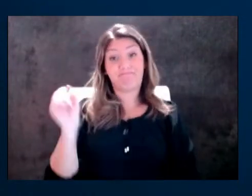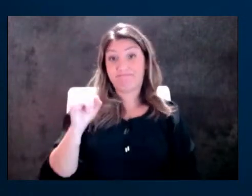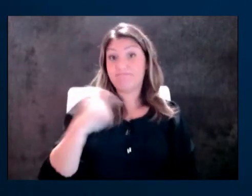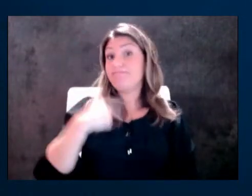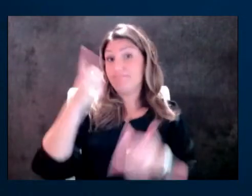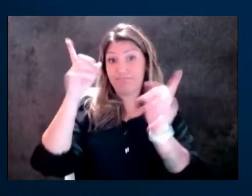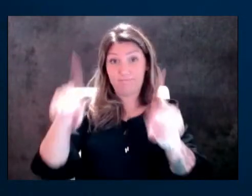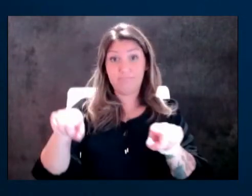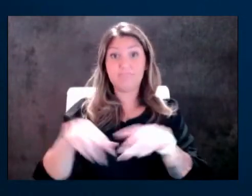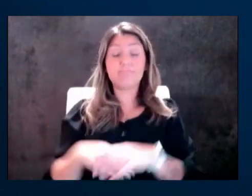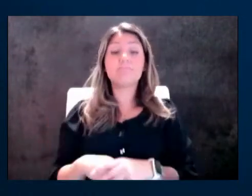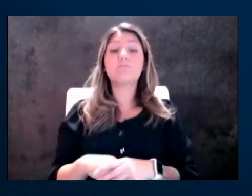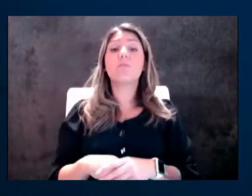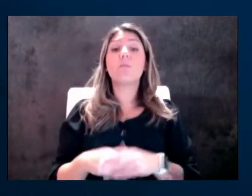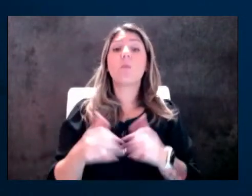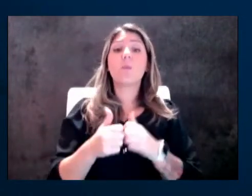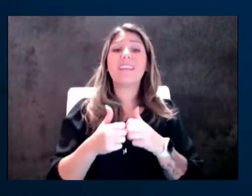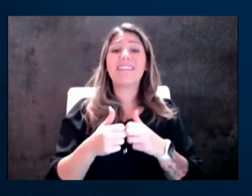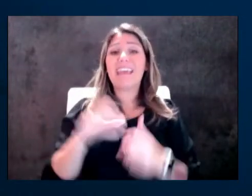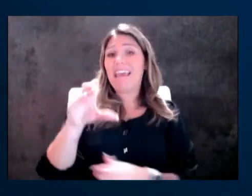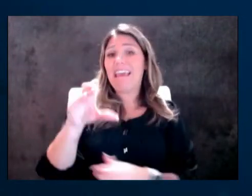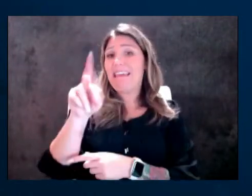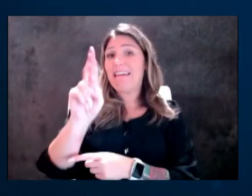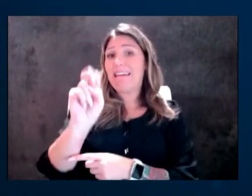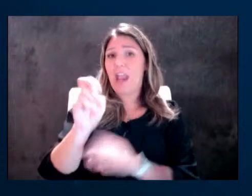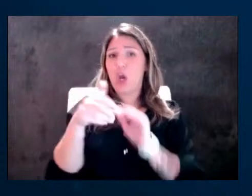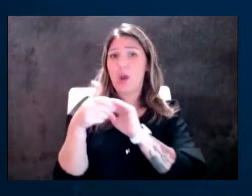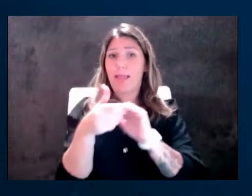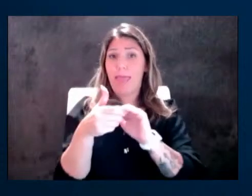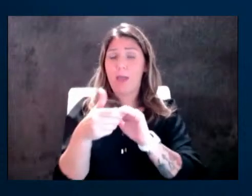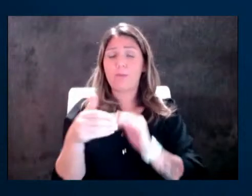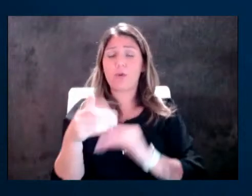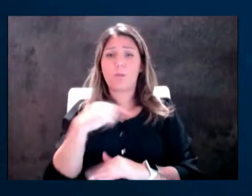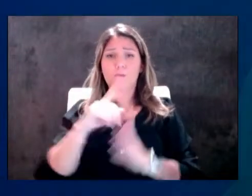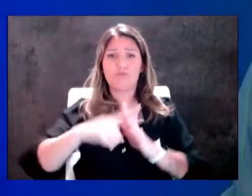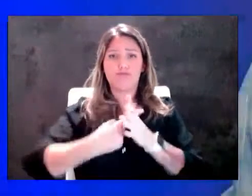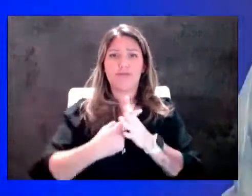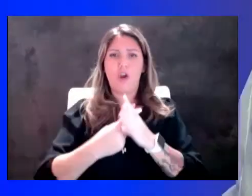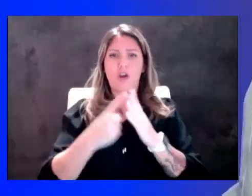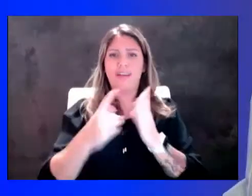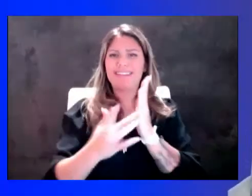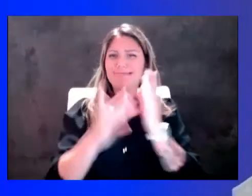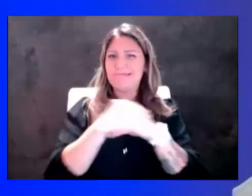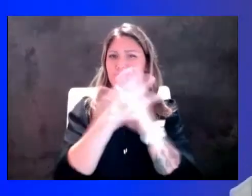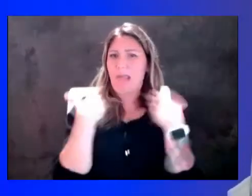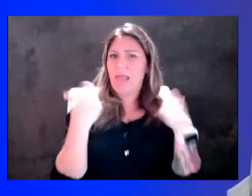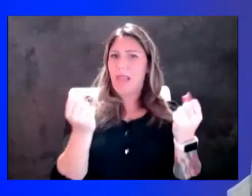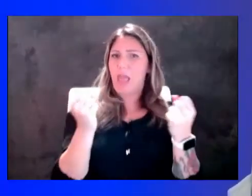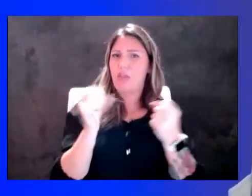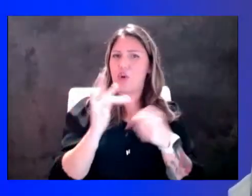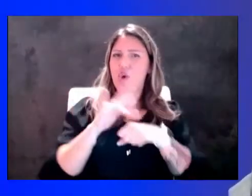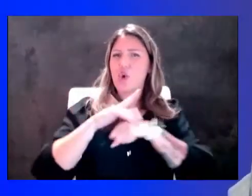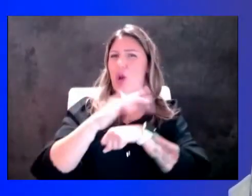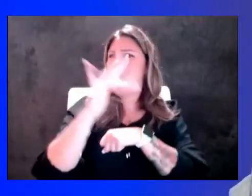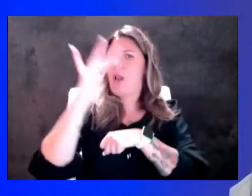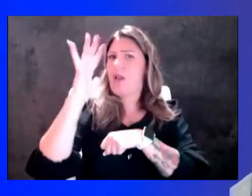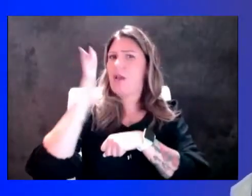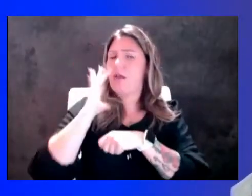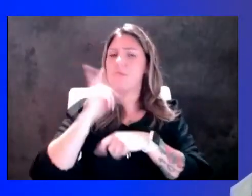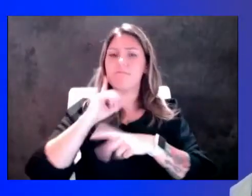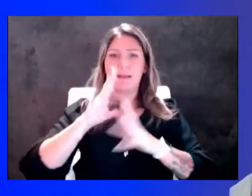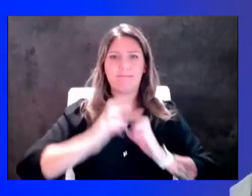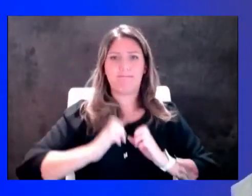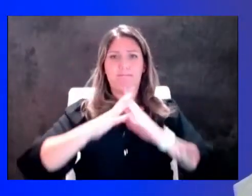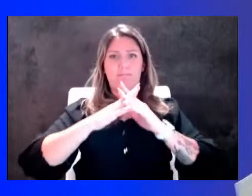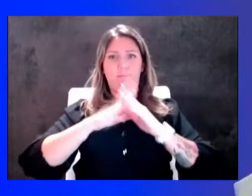the Care Collaborative and other parts of our organization, where we started with telehealth very early on and began to lay the foundation for the healthcare benefits